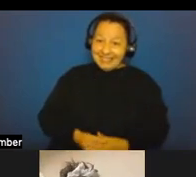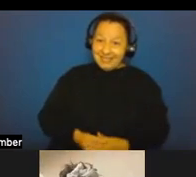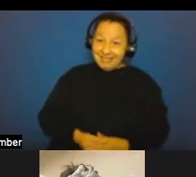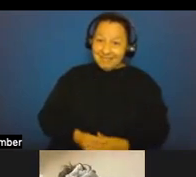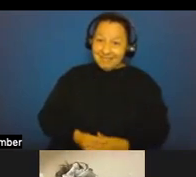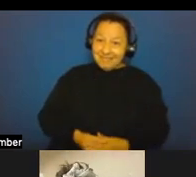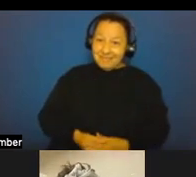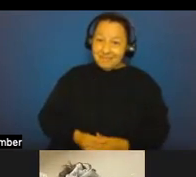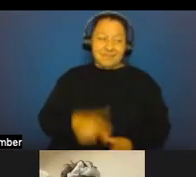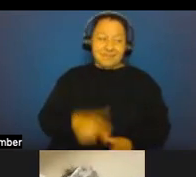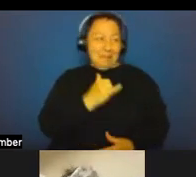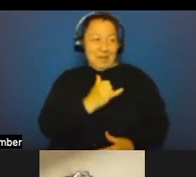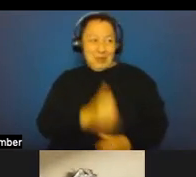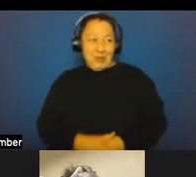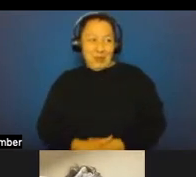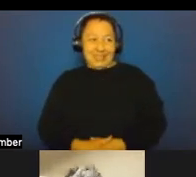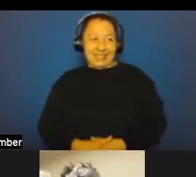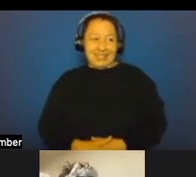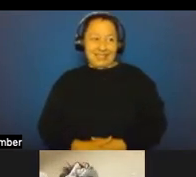Me too. I'm new.